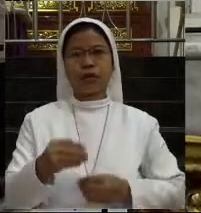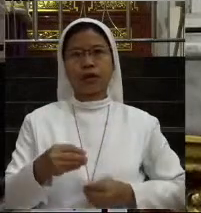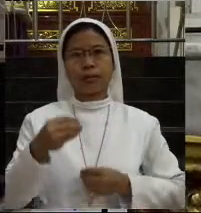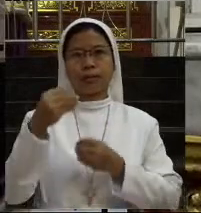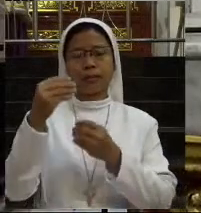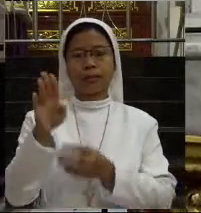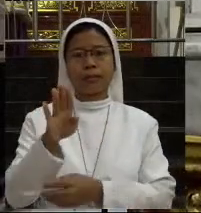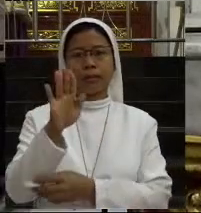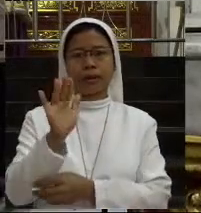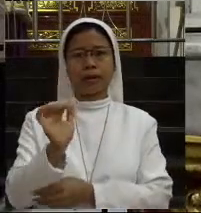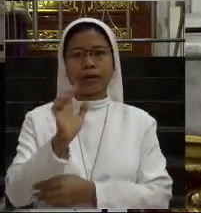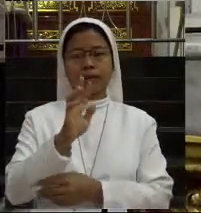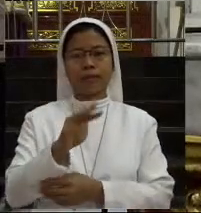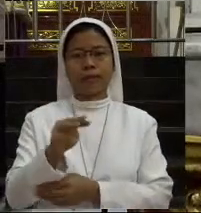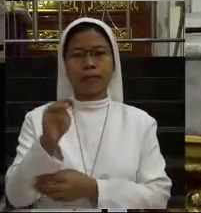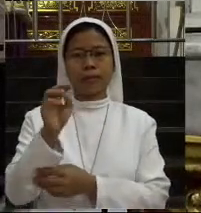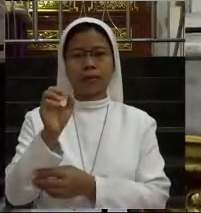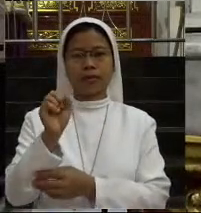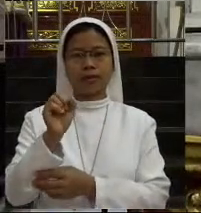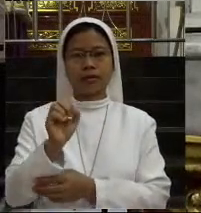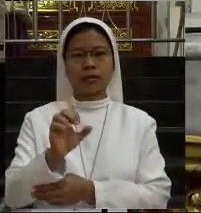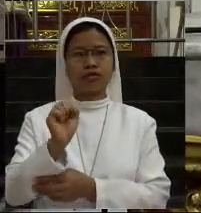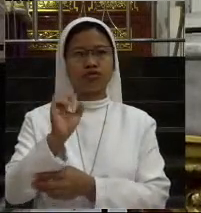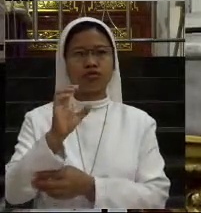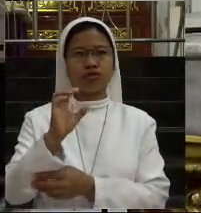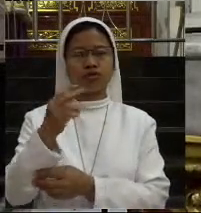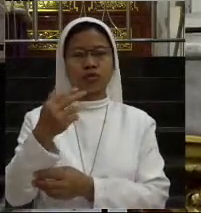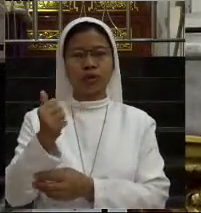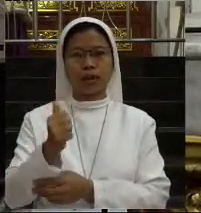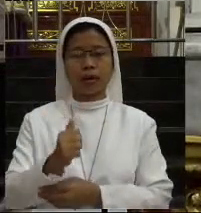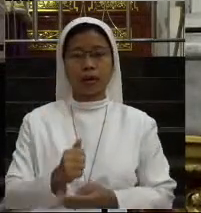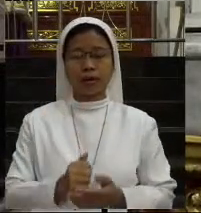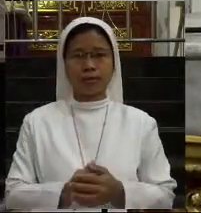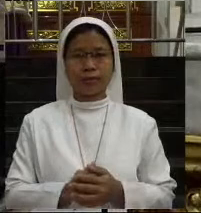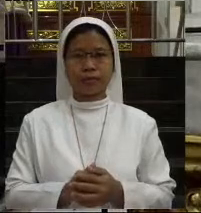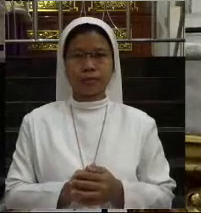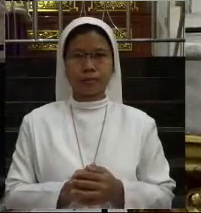by Mrs. Sol C. Chai.